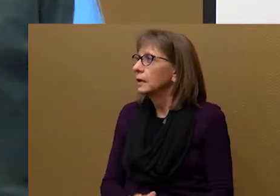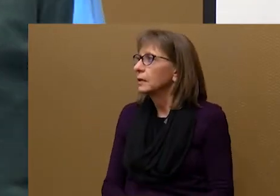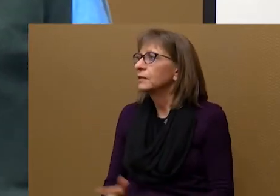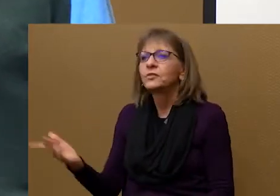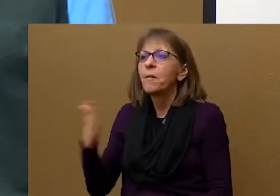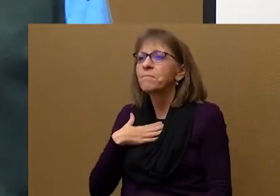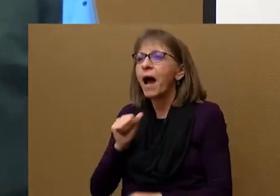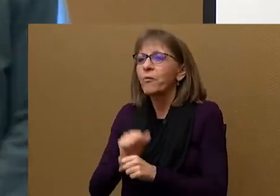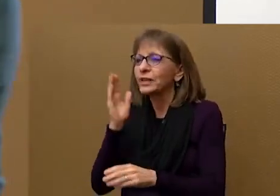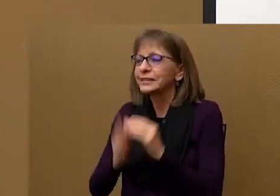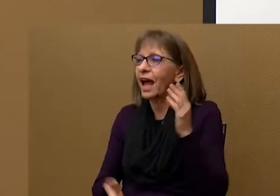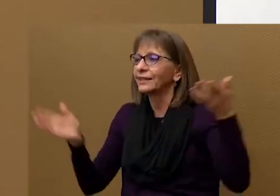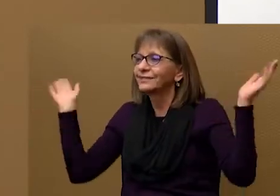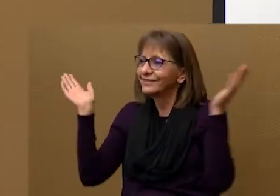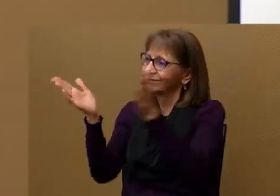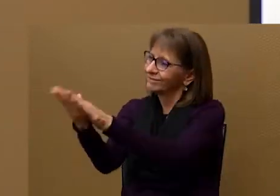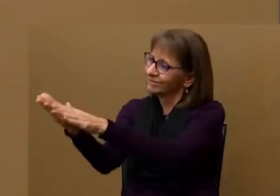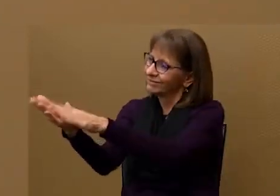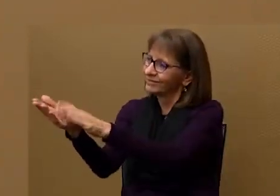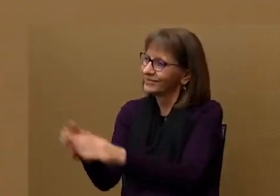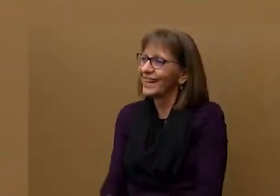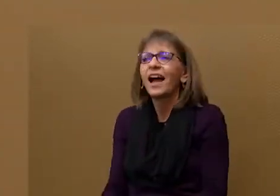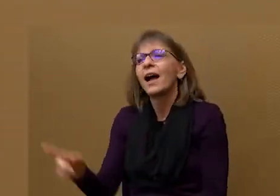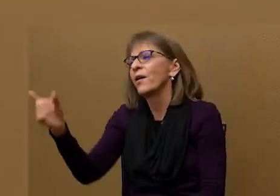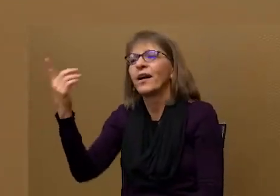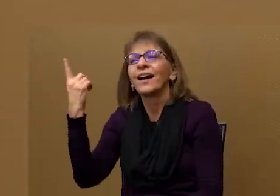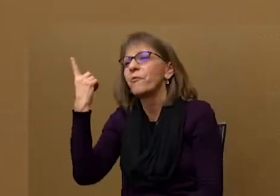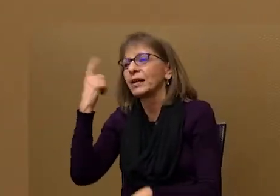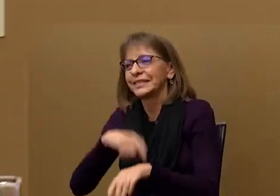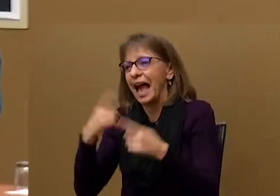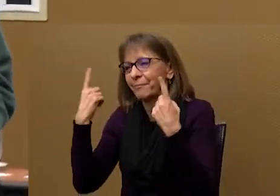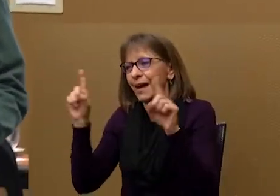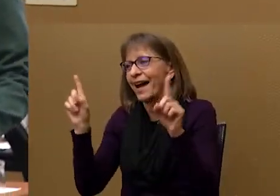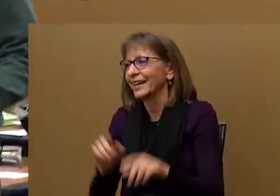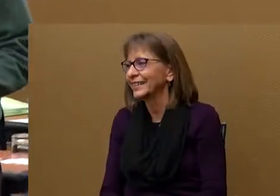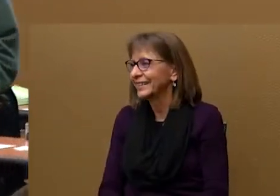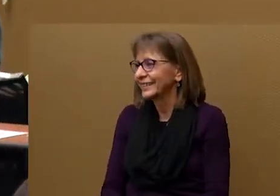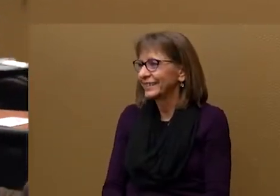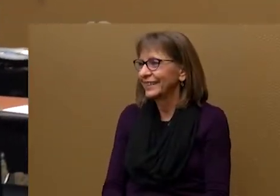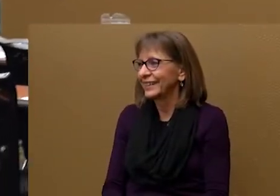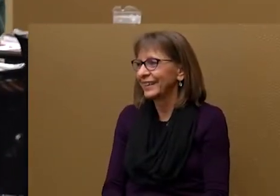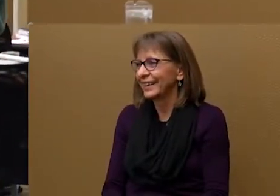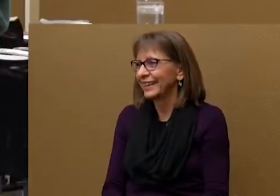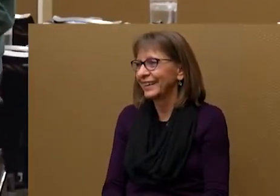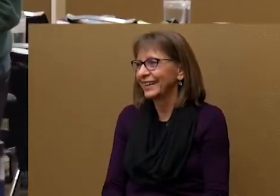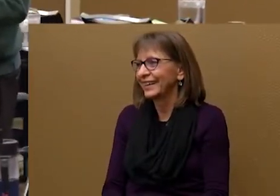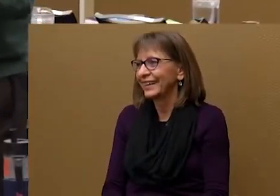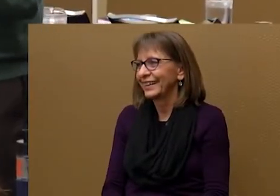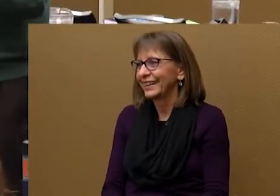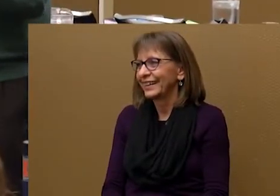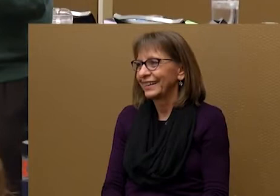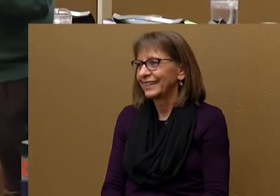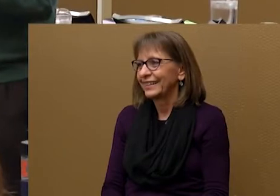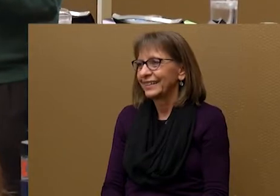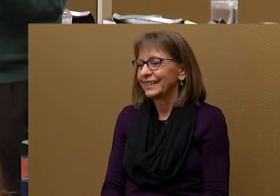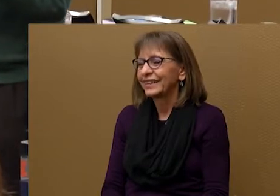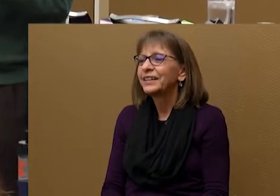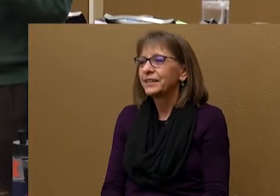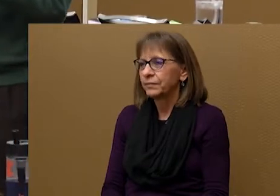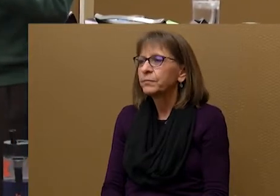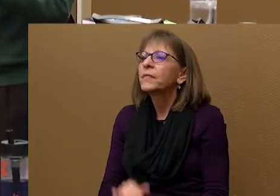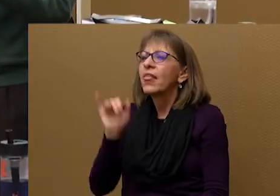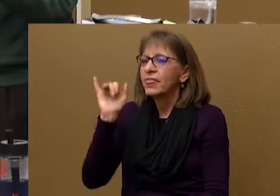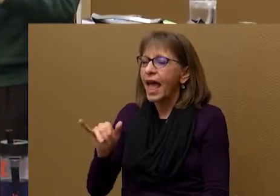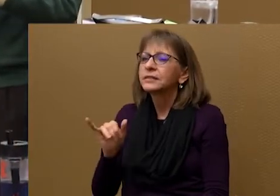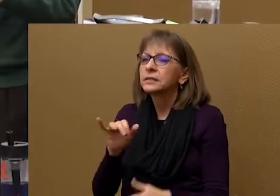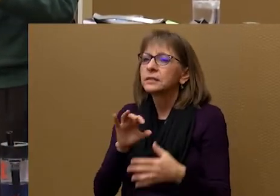done. That was maybe for awesome. that one child. With that one child. But that's the idea. That's collaborative problem solving. Also notice that